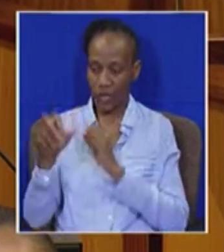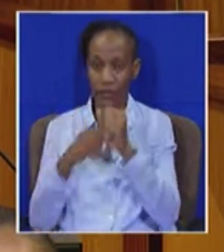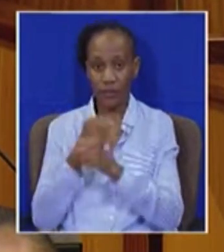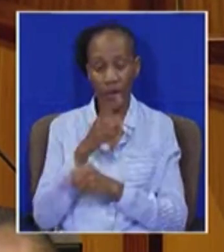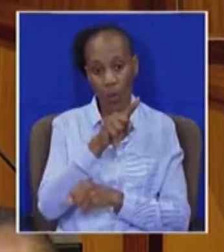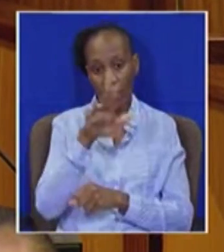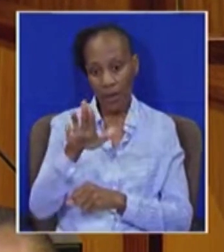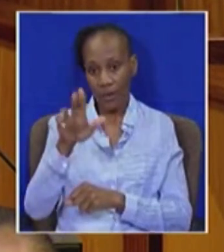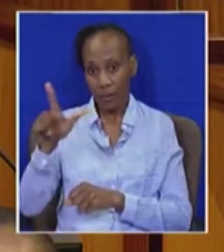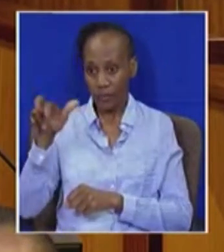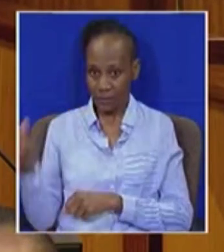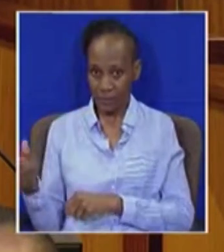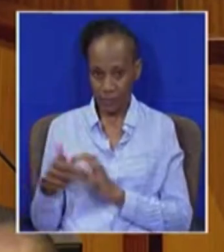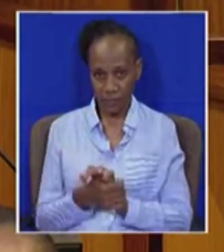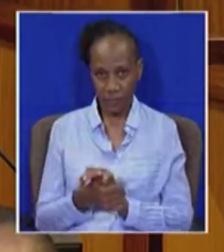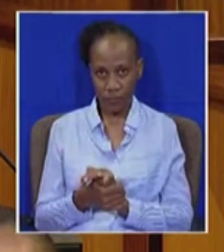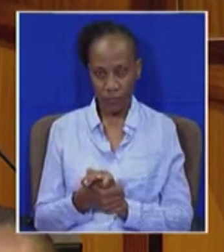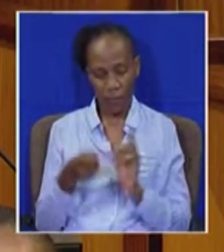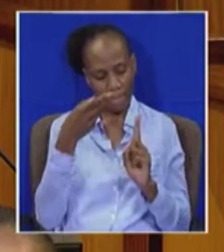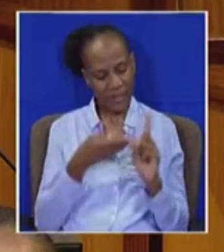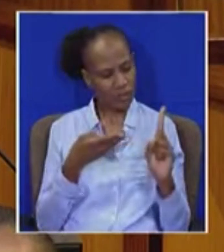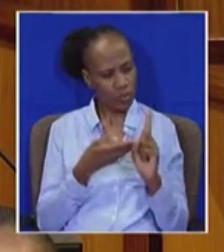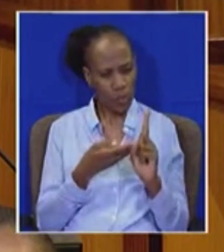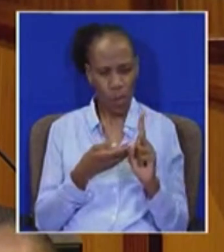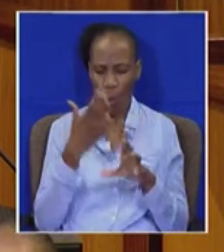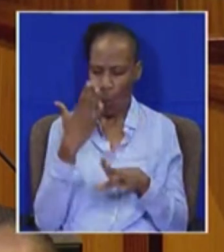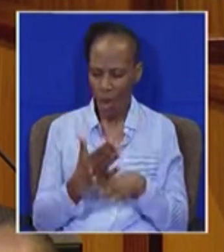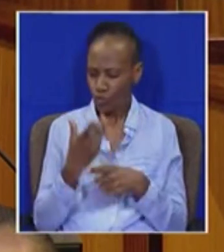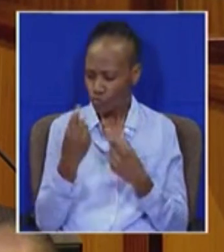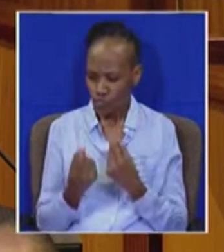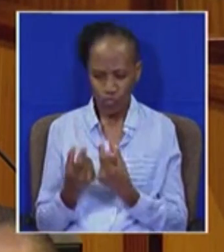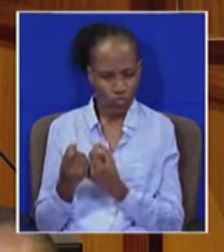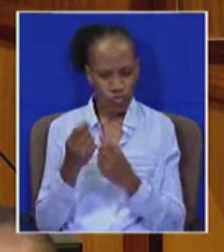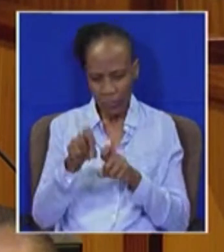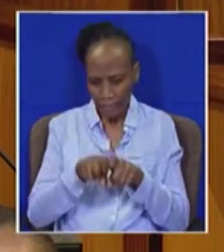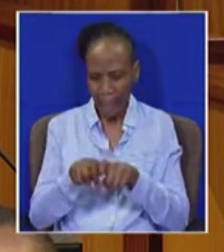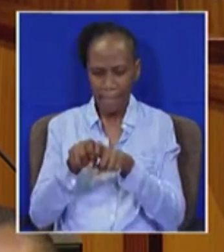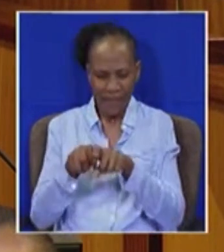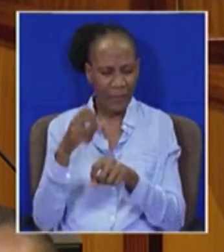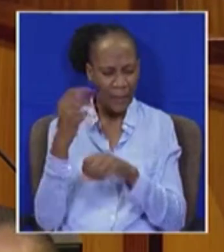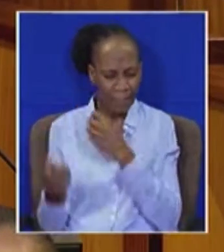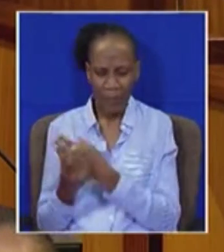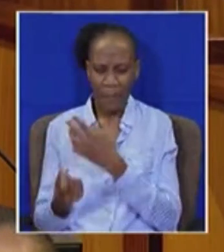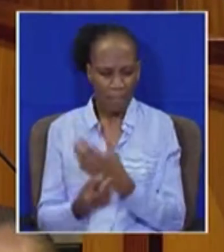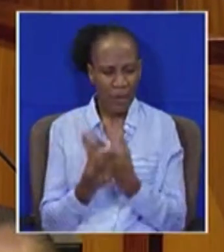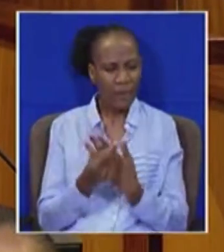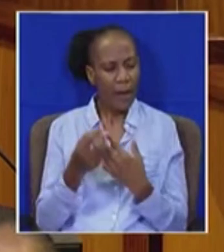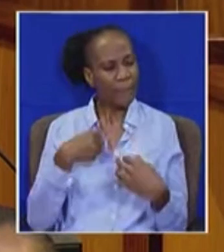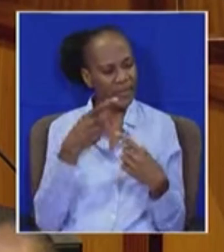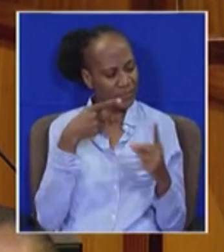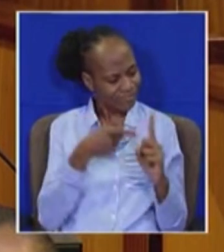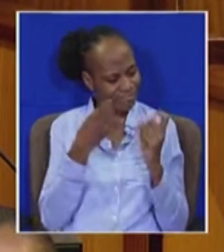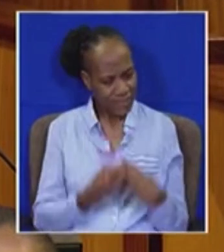1986. He is a tried and tested revolutionary who is bringing hope and expectation to our